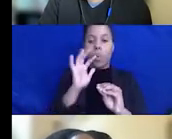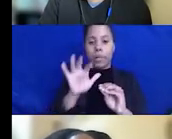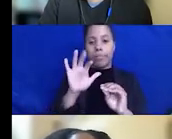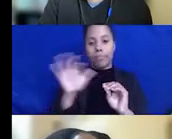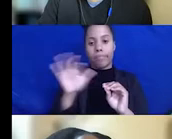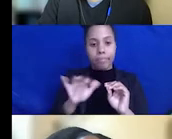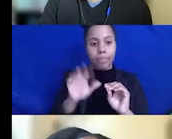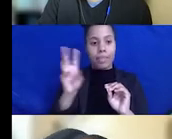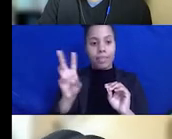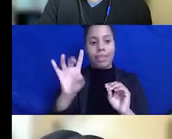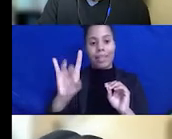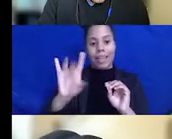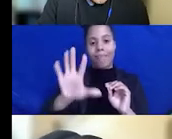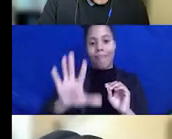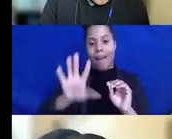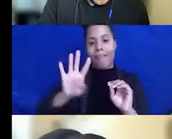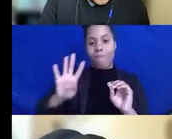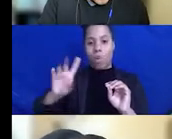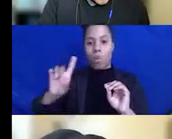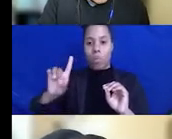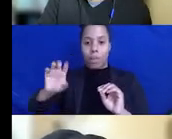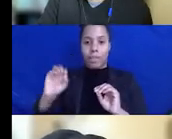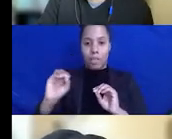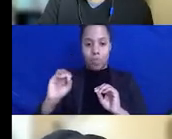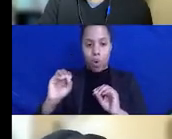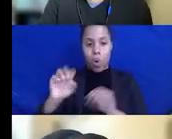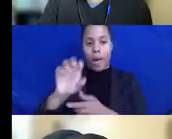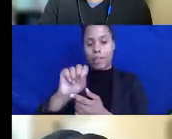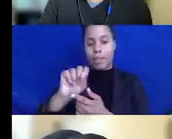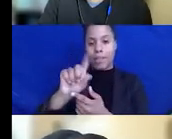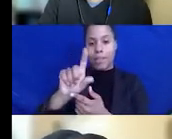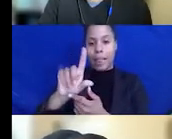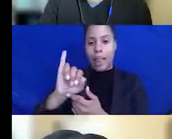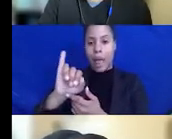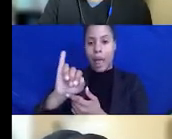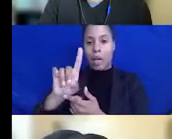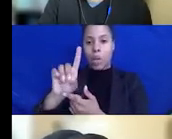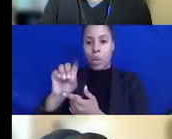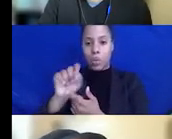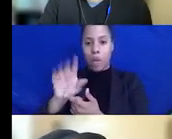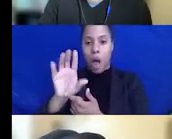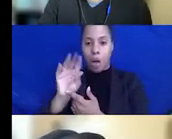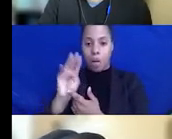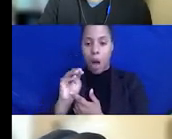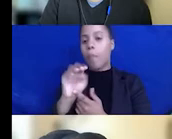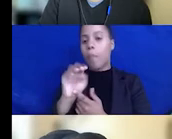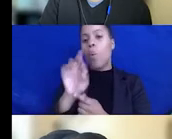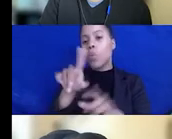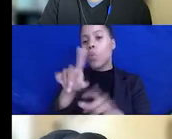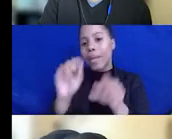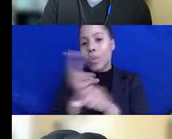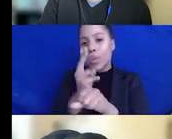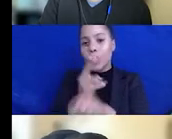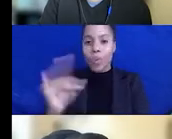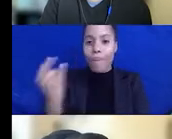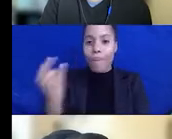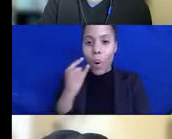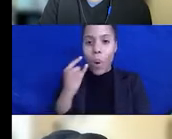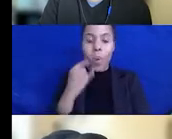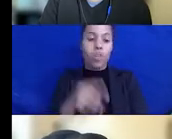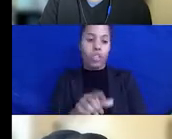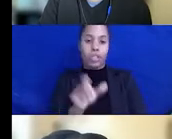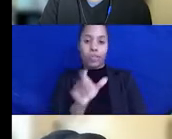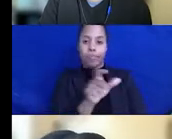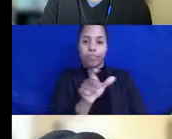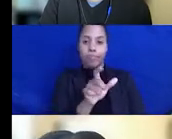685-410, or you can use your camera phone and scan this QR code that